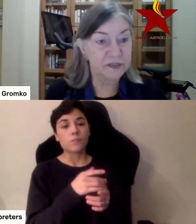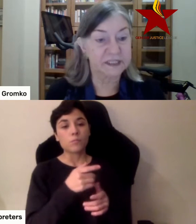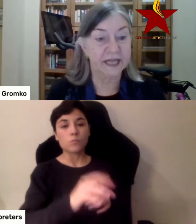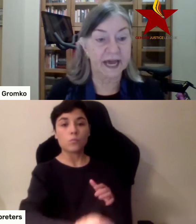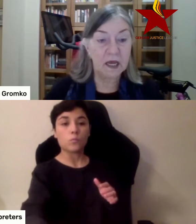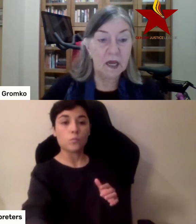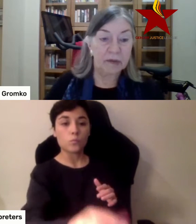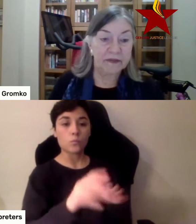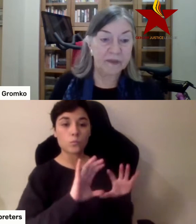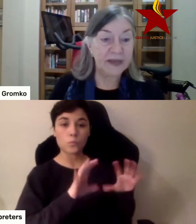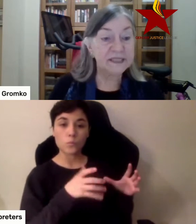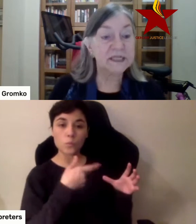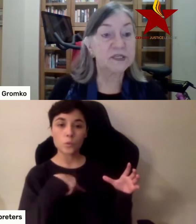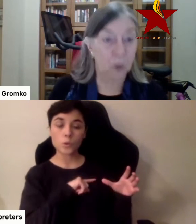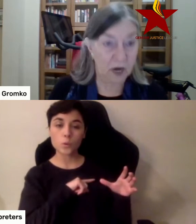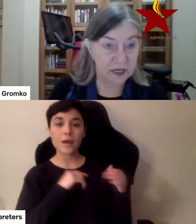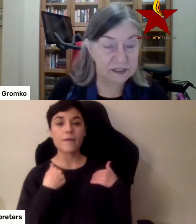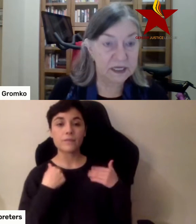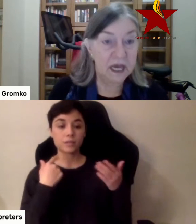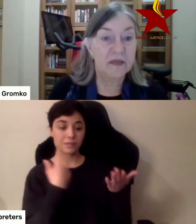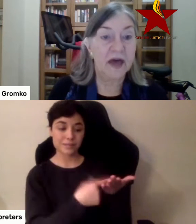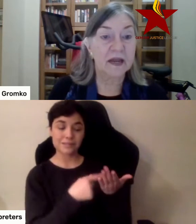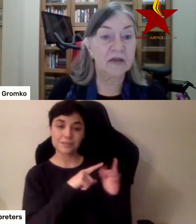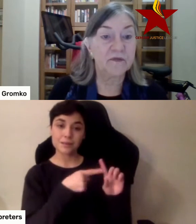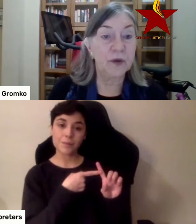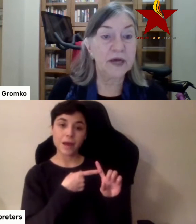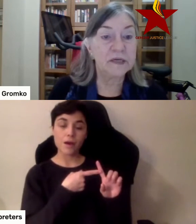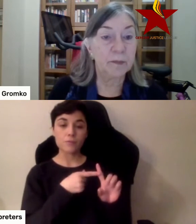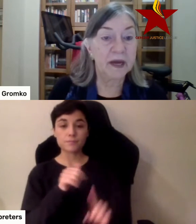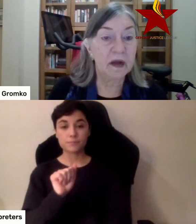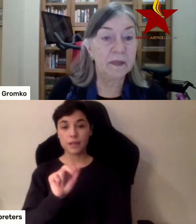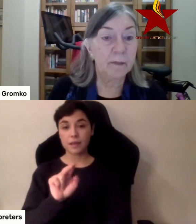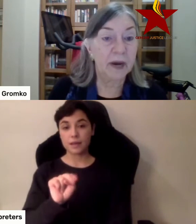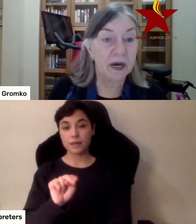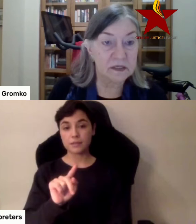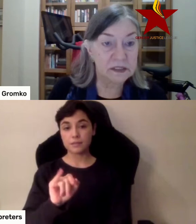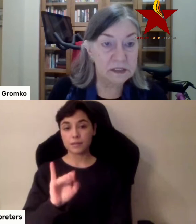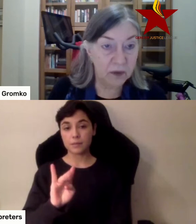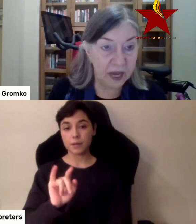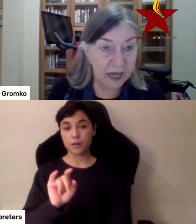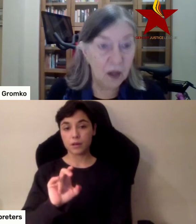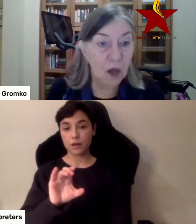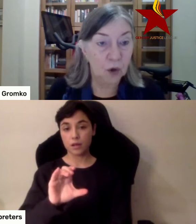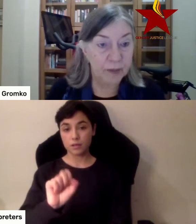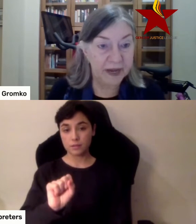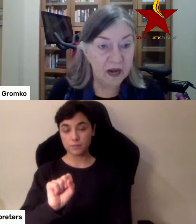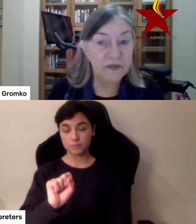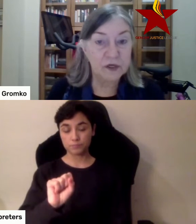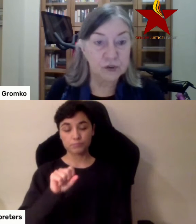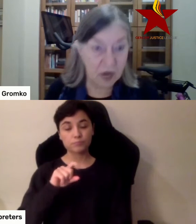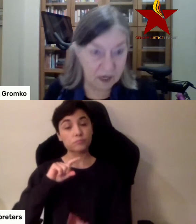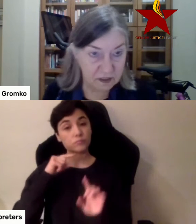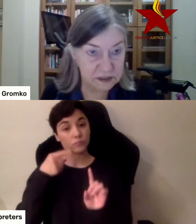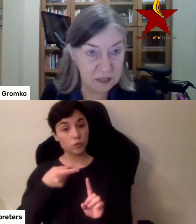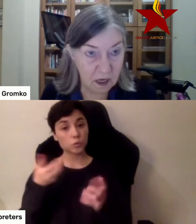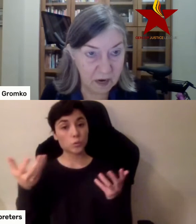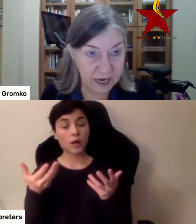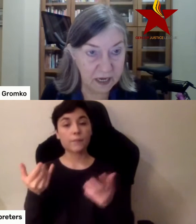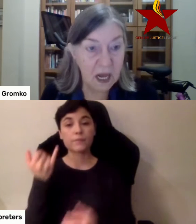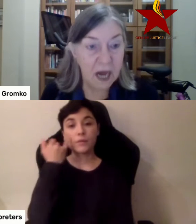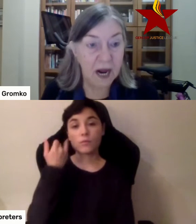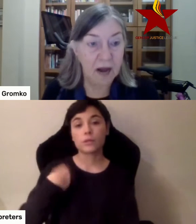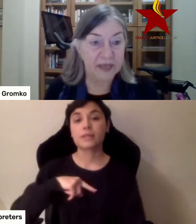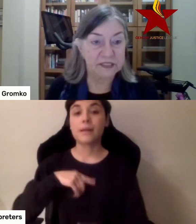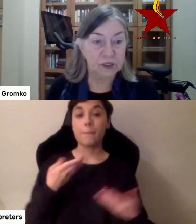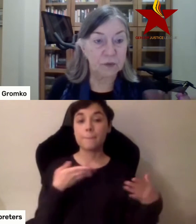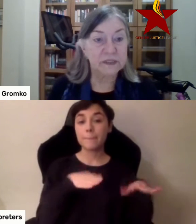little different slant. But the message was that if you had to bet on the bugs, okay, or bet on the drugs, all